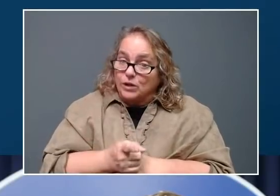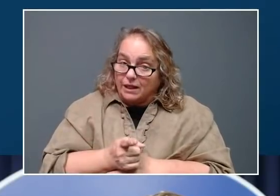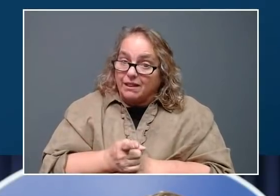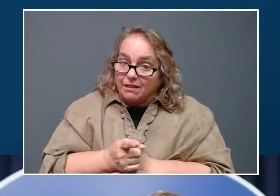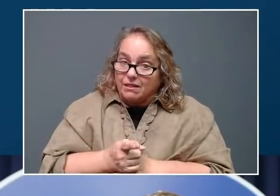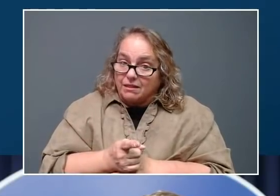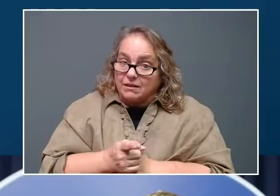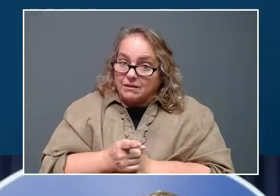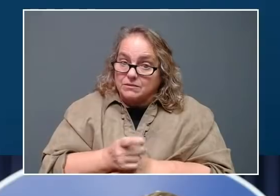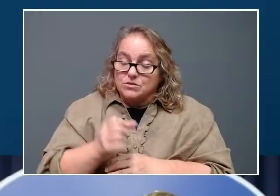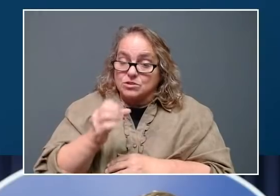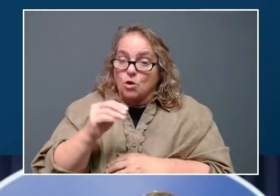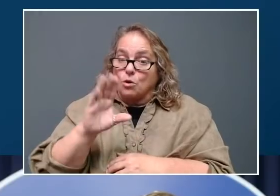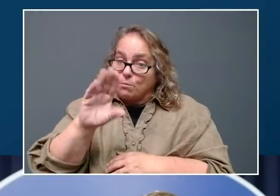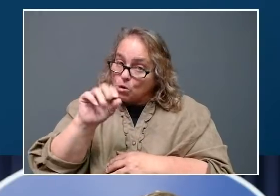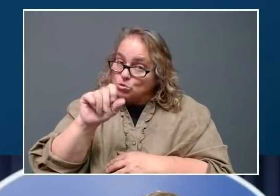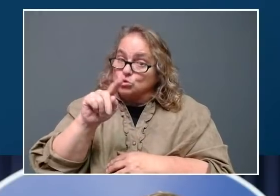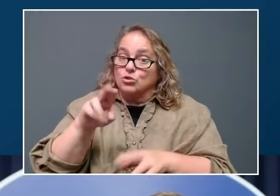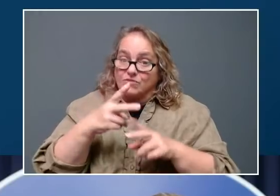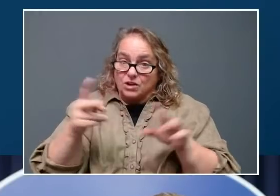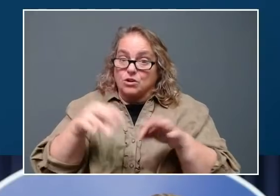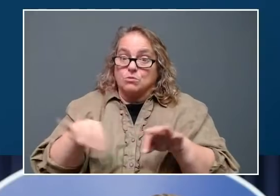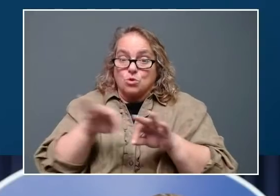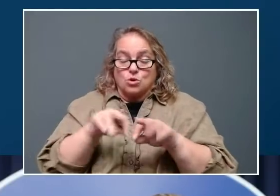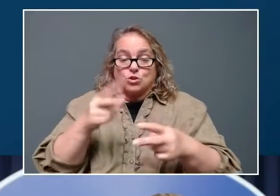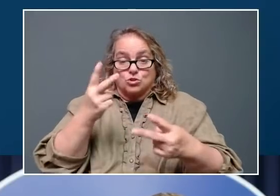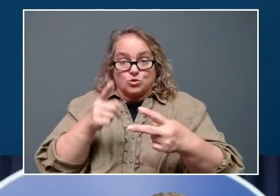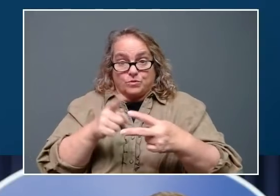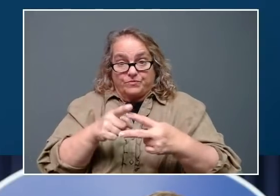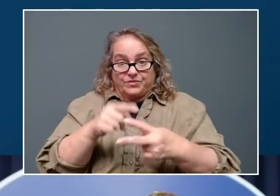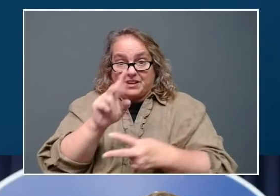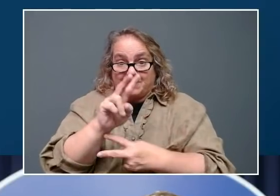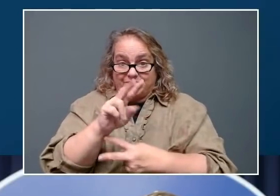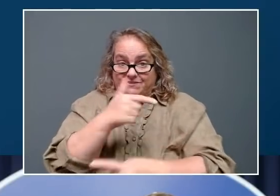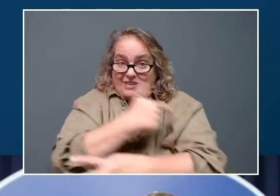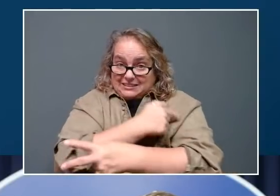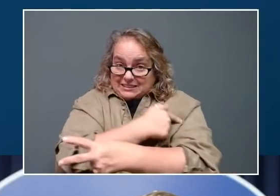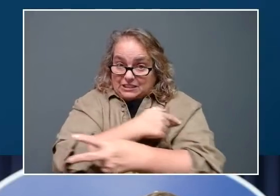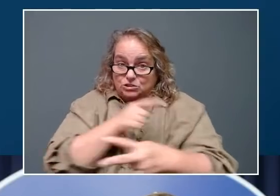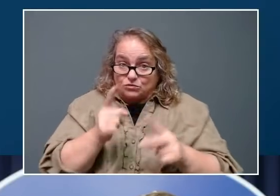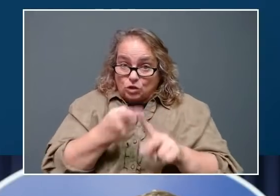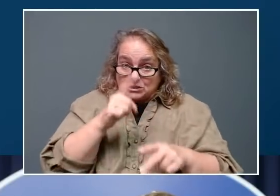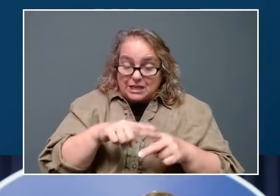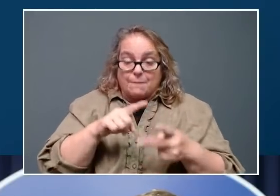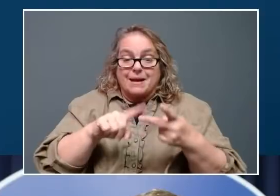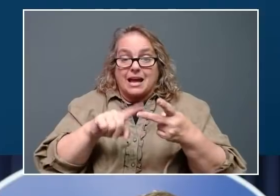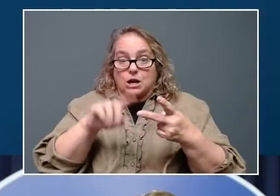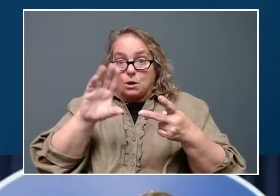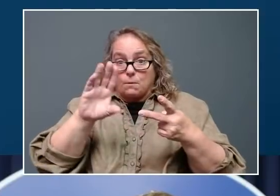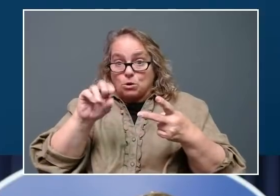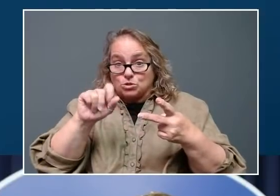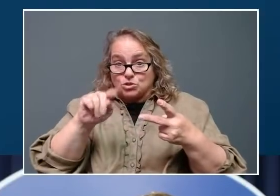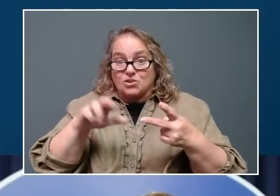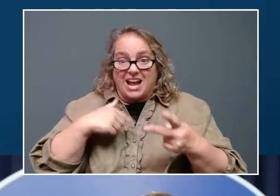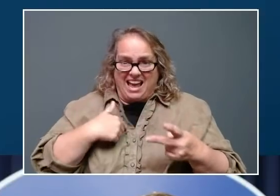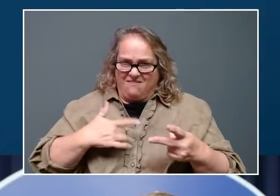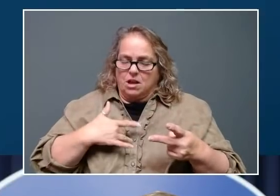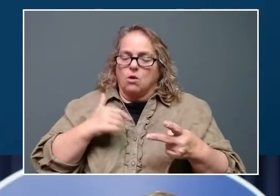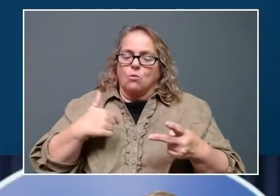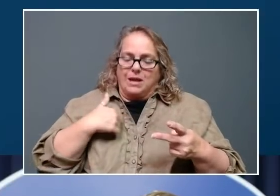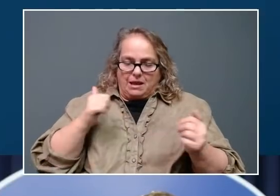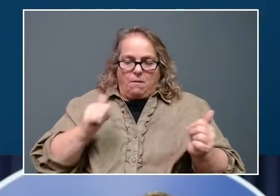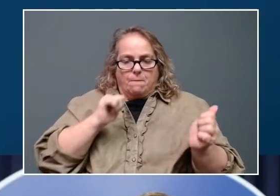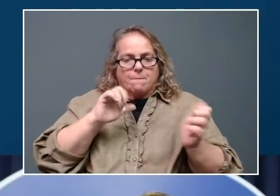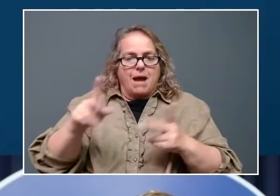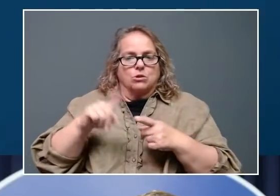getting people vaccinated and getting people boosted. And I actually believe that can get us back to a really good place. But we